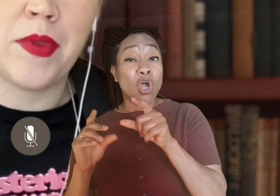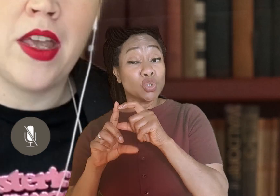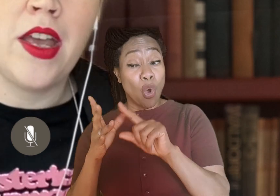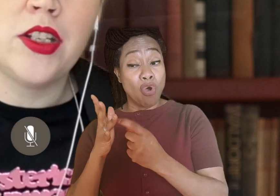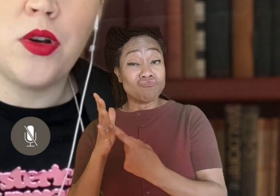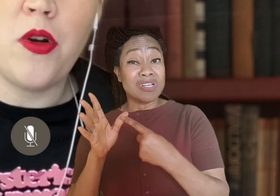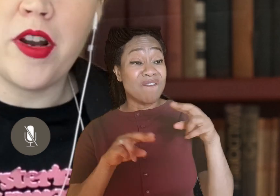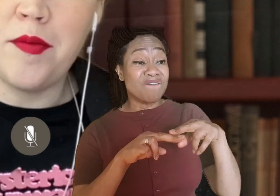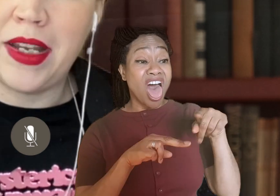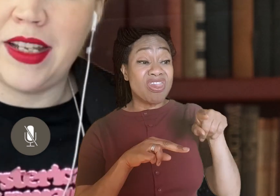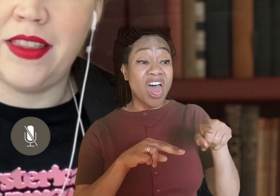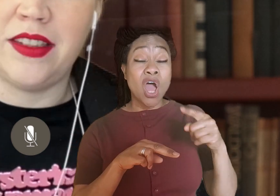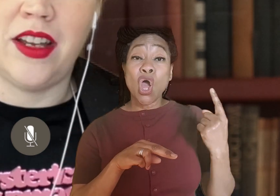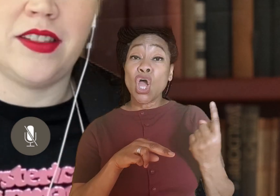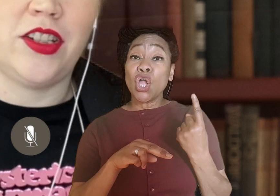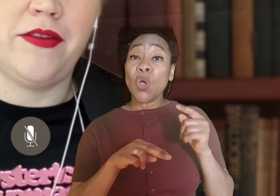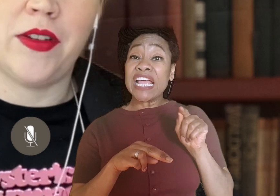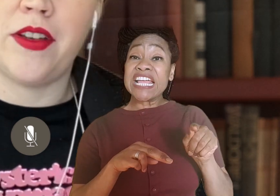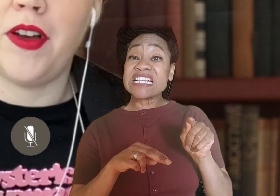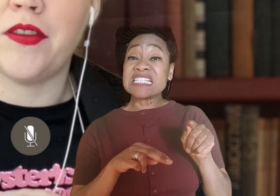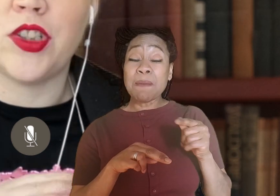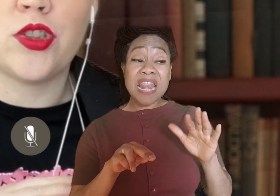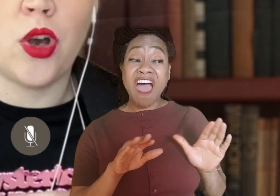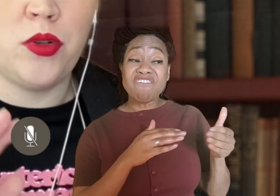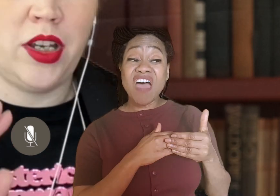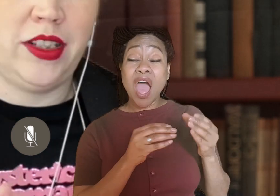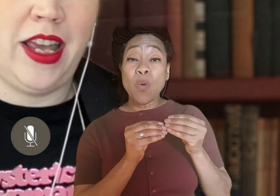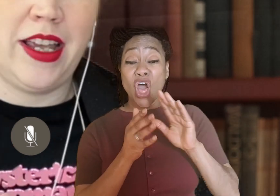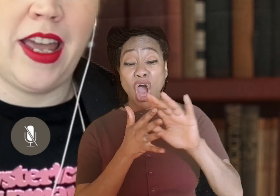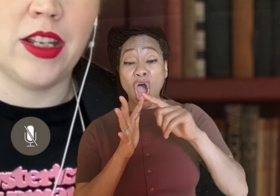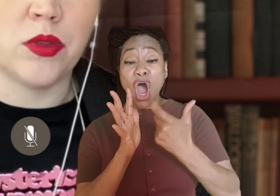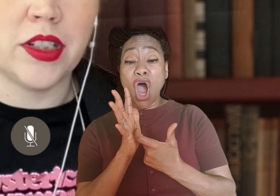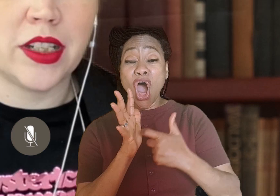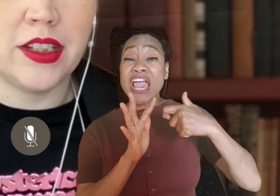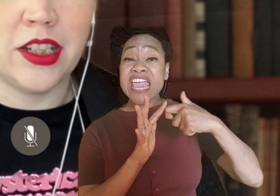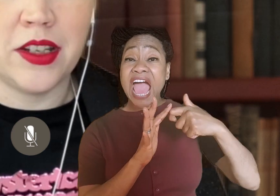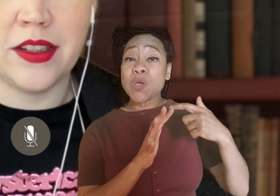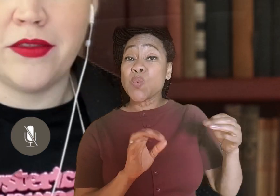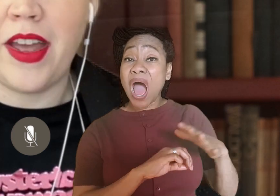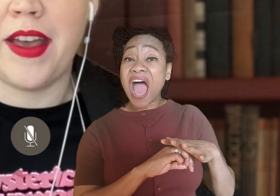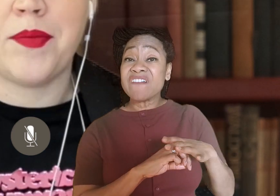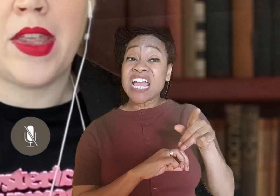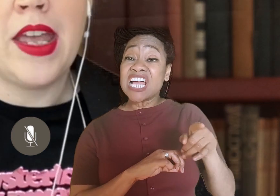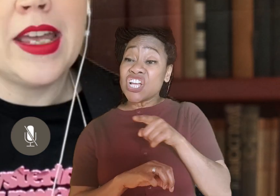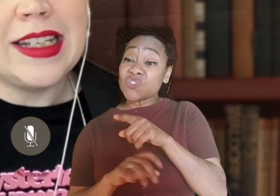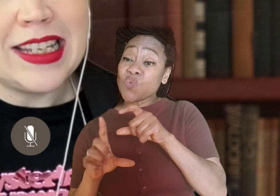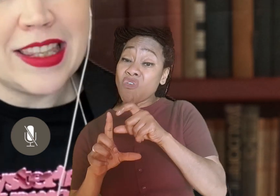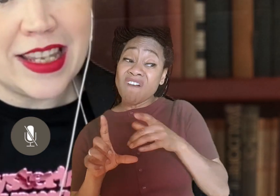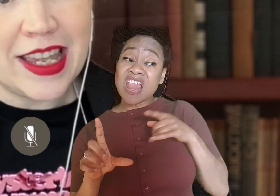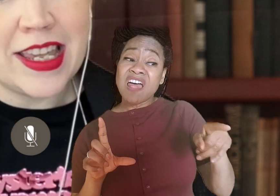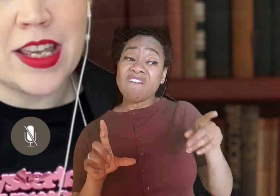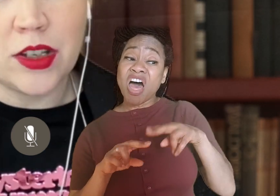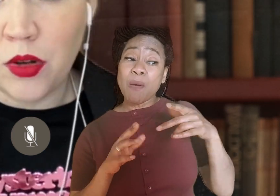father. Dora maintained the stance that she felt her father had sold her to Herr K in order to continue his affair.